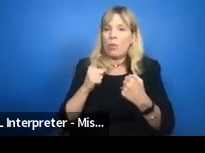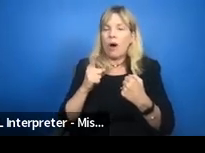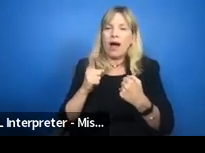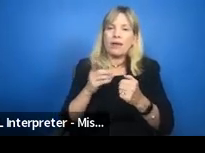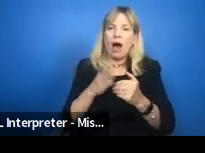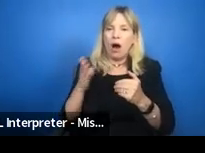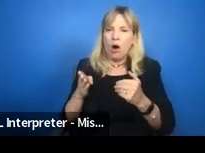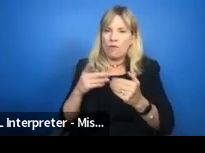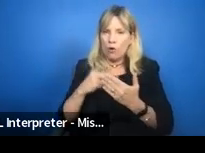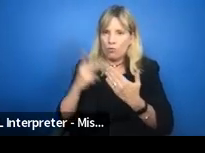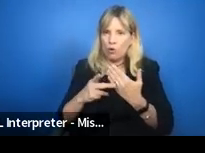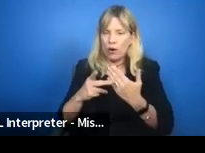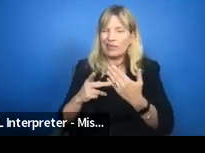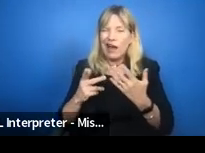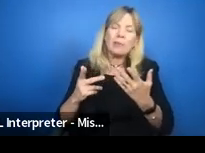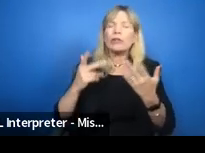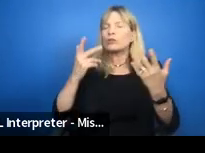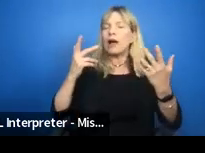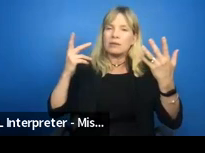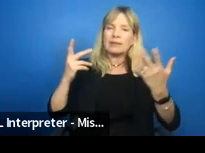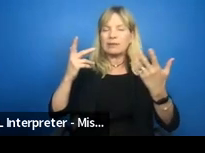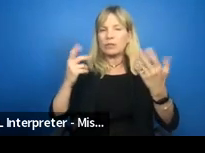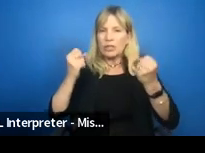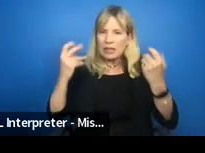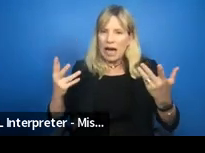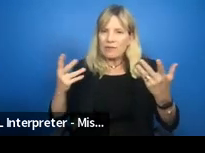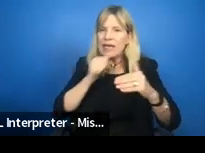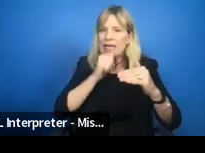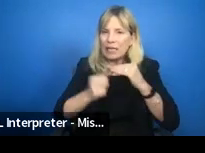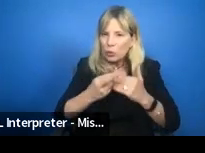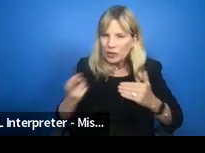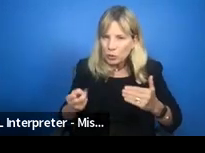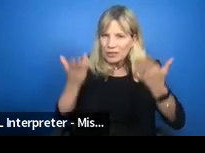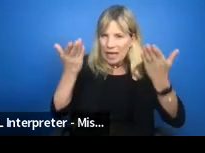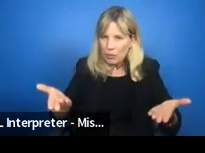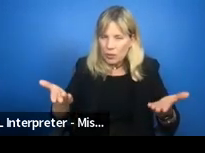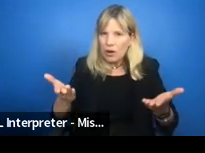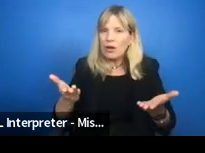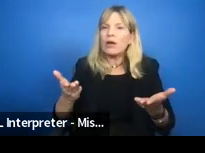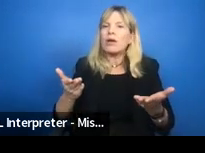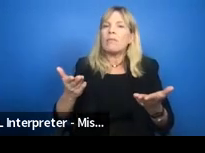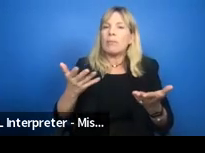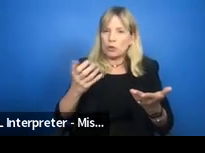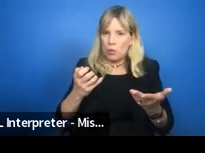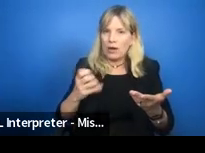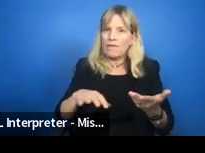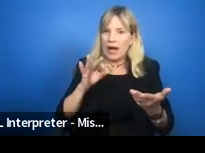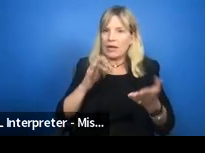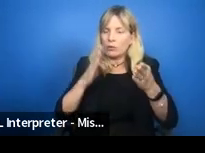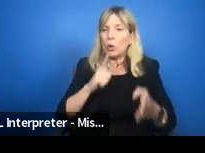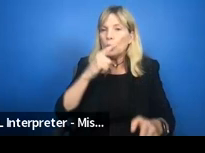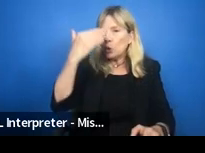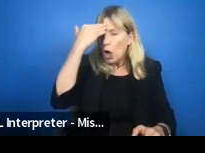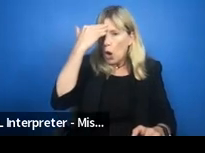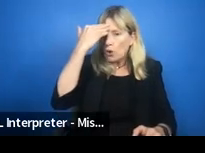programs for folks. So there's a lot of like kind of hidden resources out there, but you really want to get with someone who is familiar with those, and probably